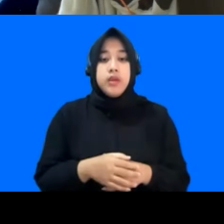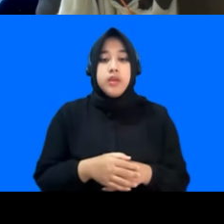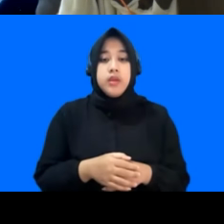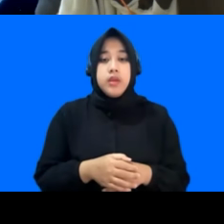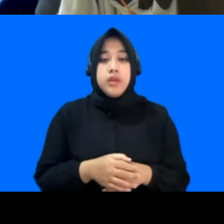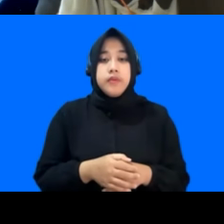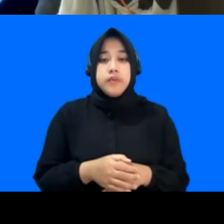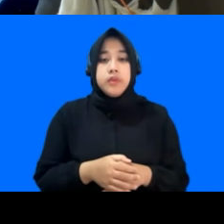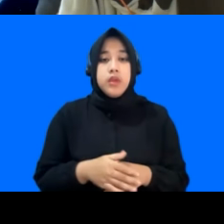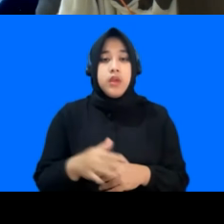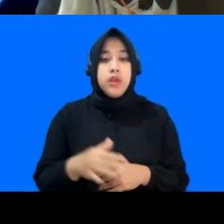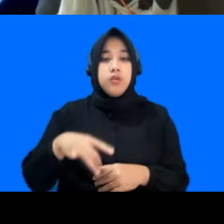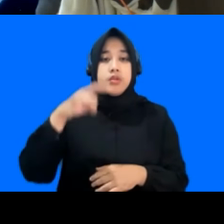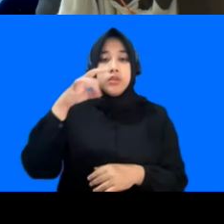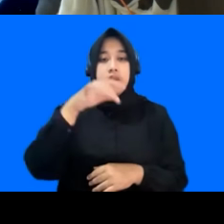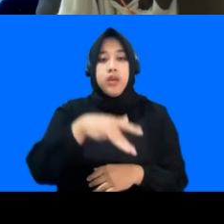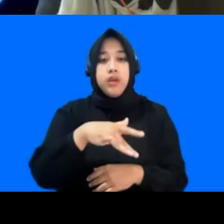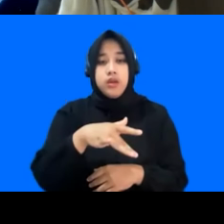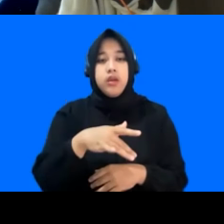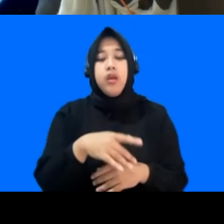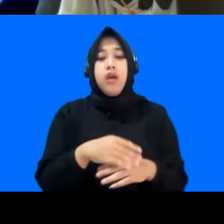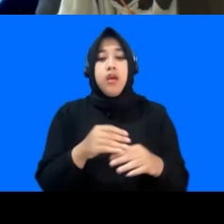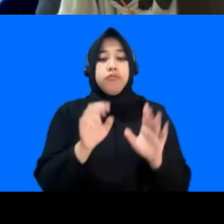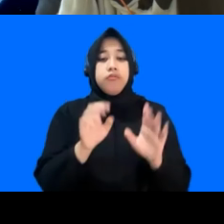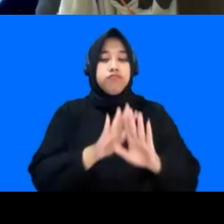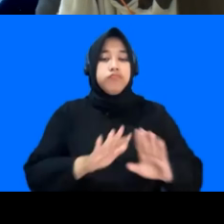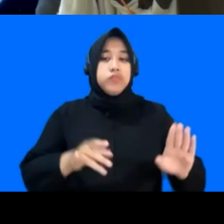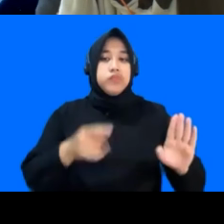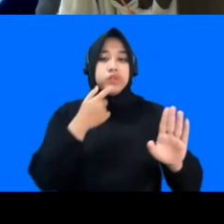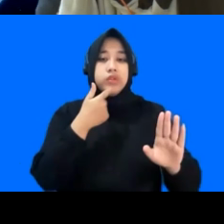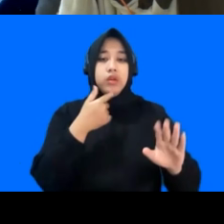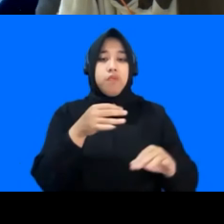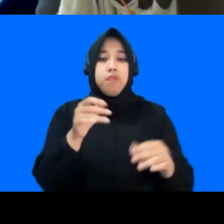All, an introduction to inclusive cities.